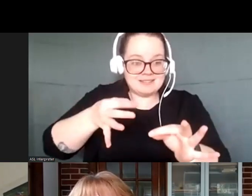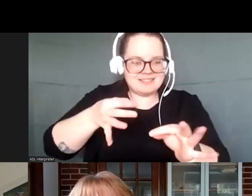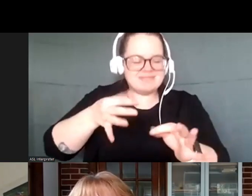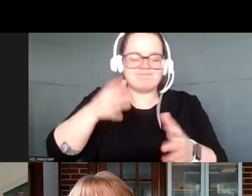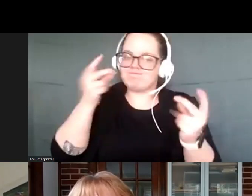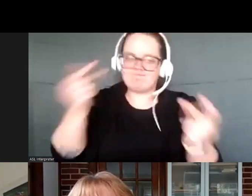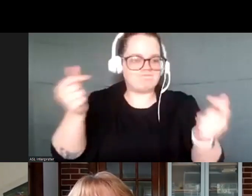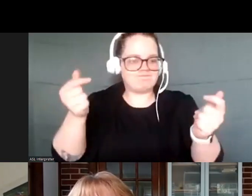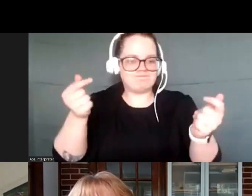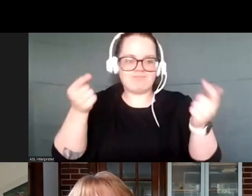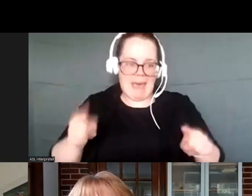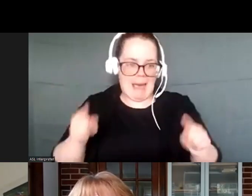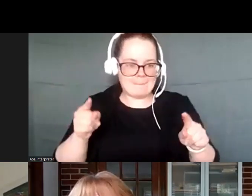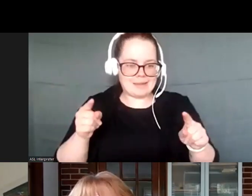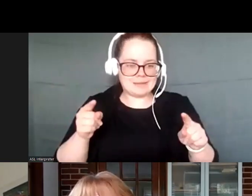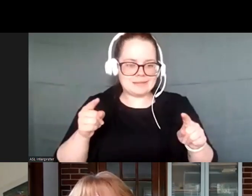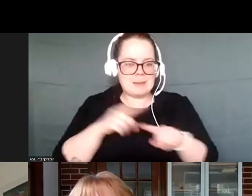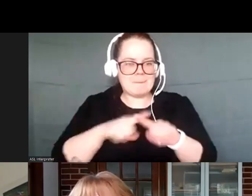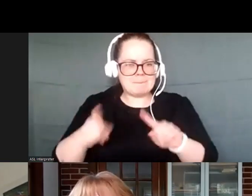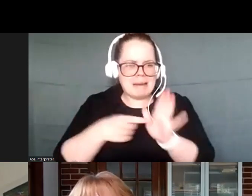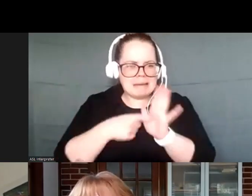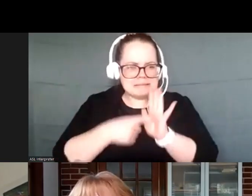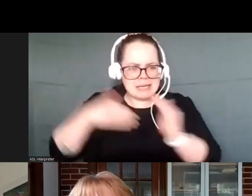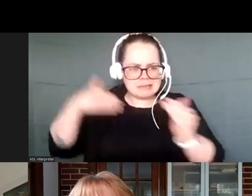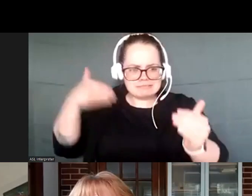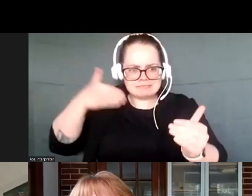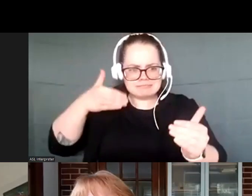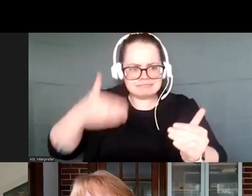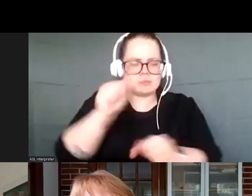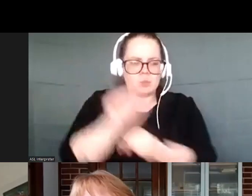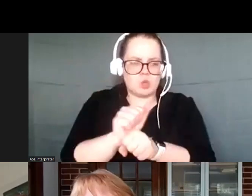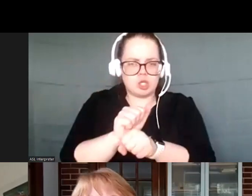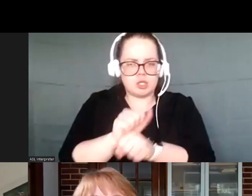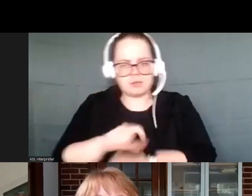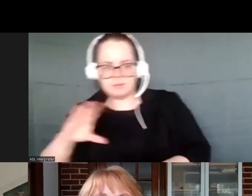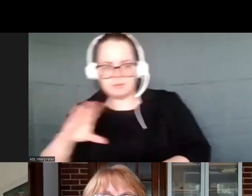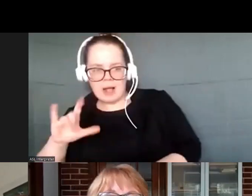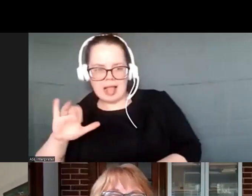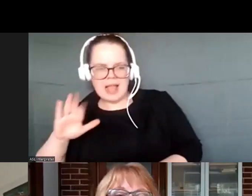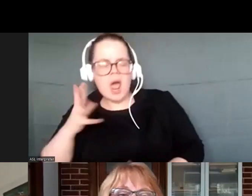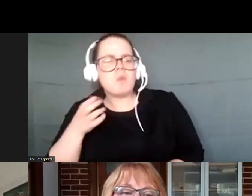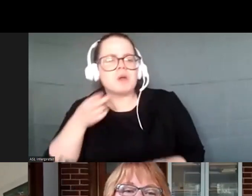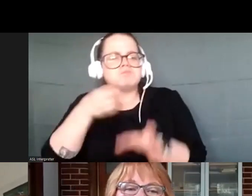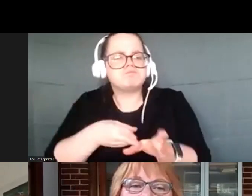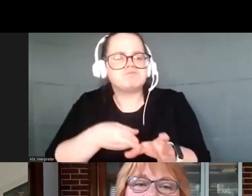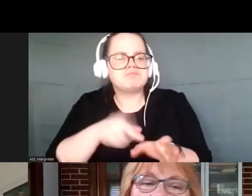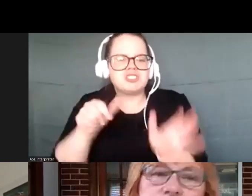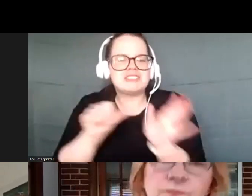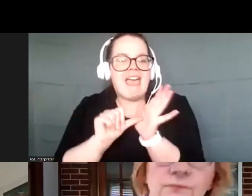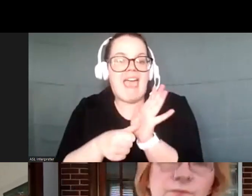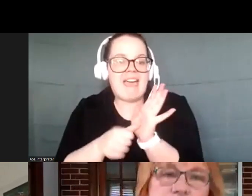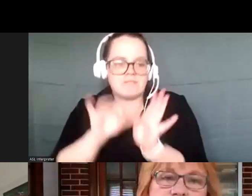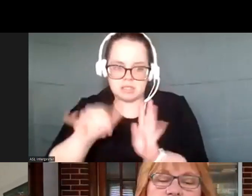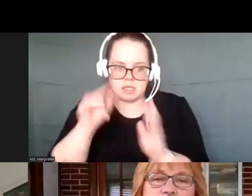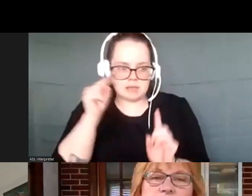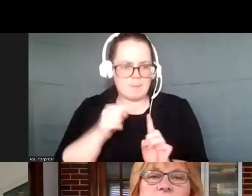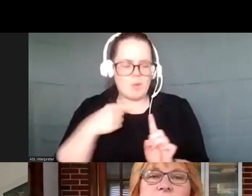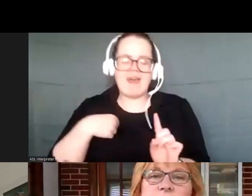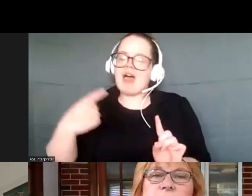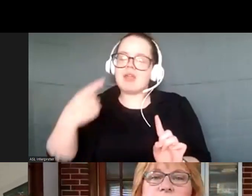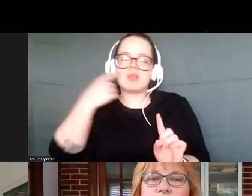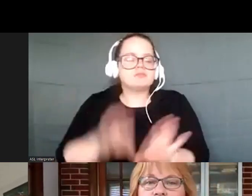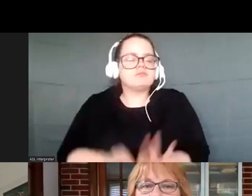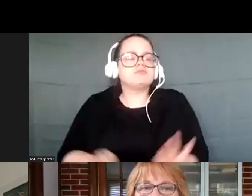happen really easily. And I just wanted to jump in and sort of emphasize this because I think it's just so key that none of this